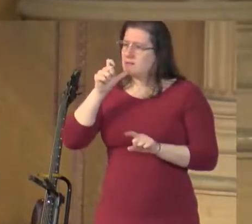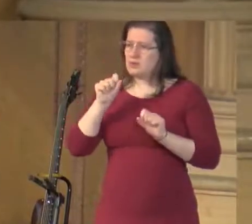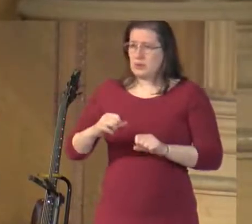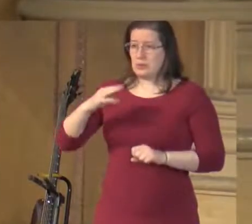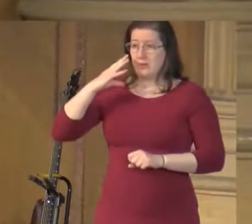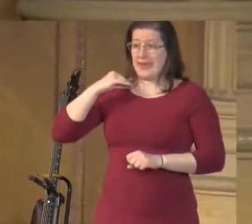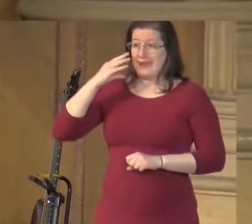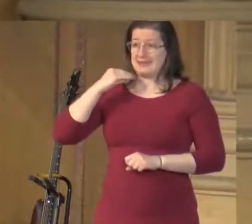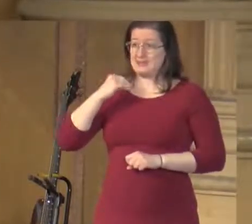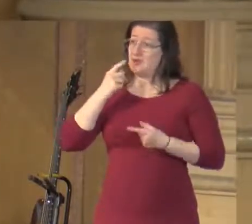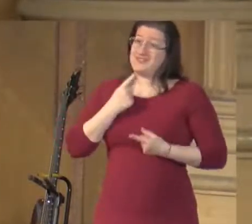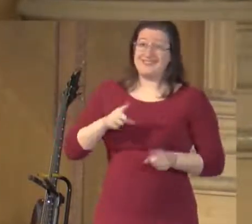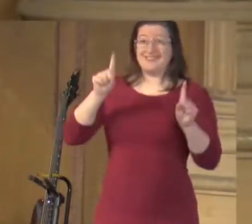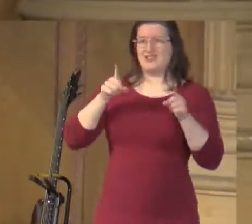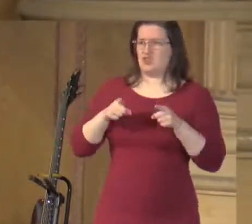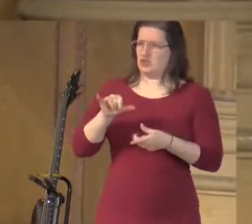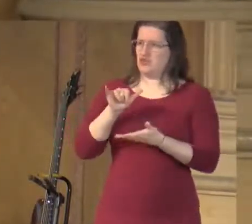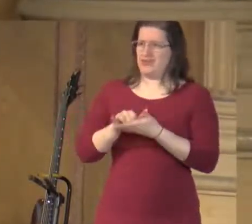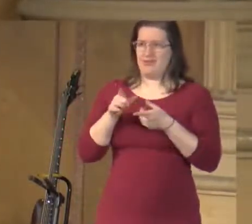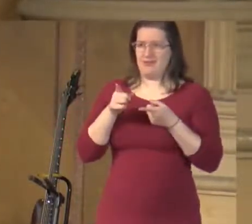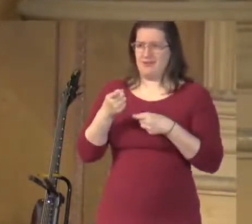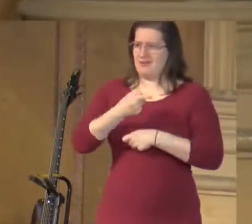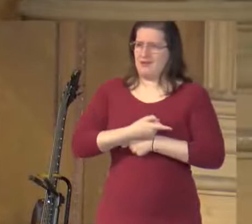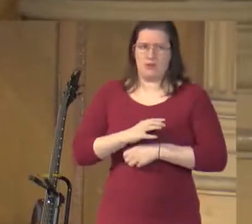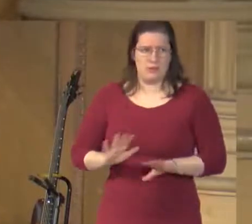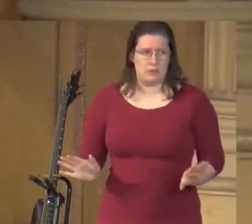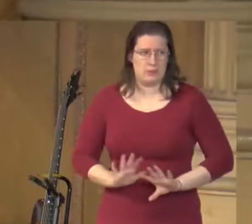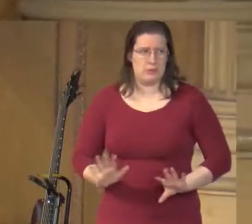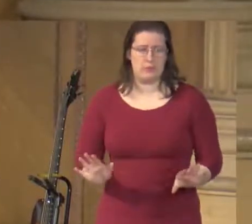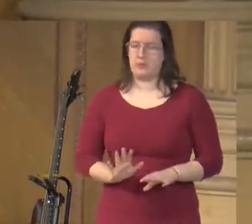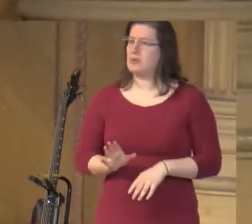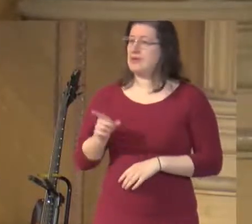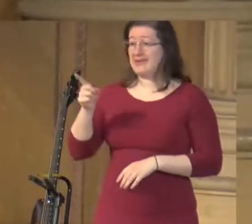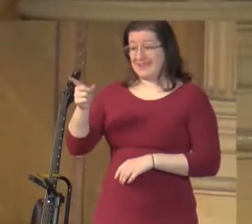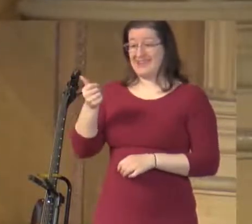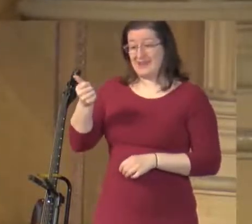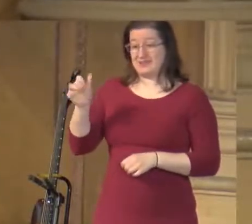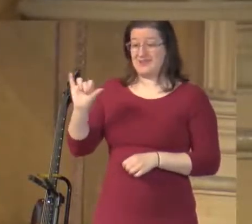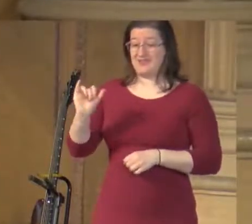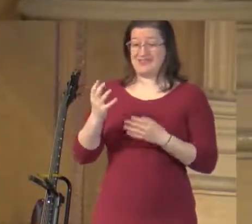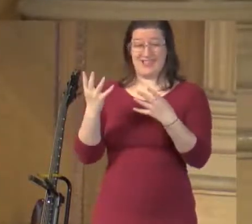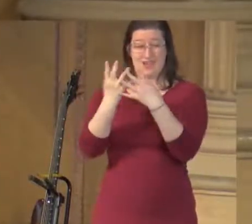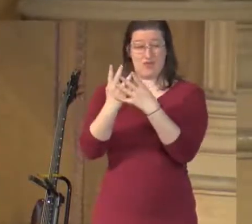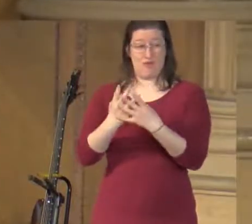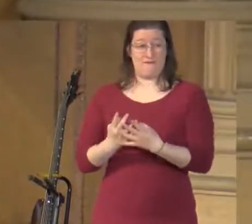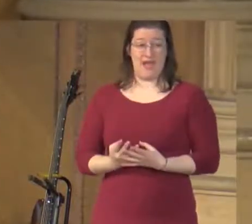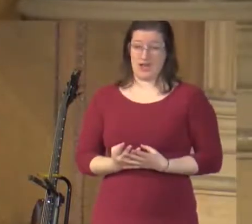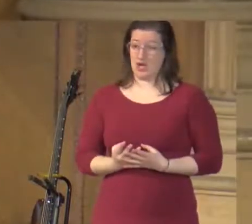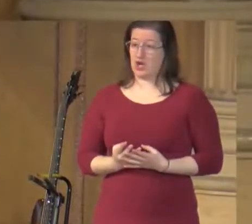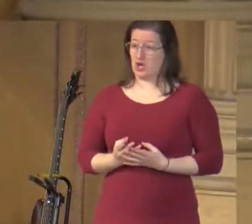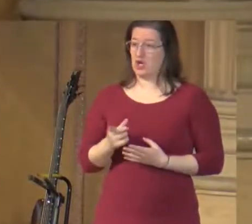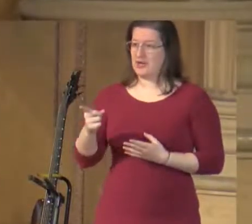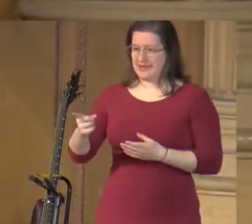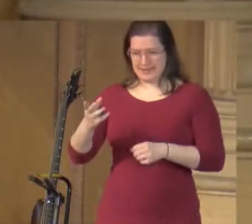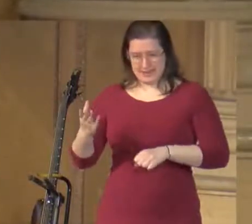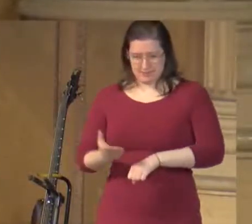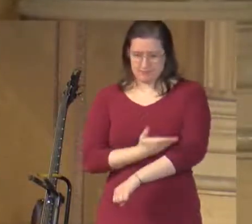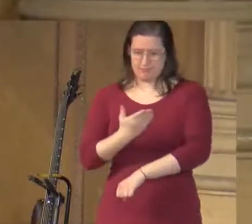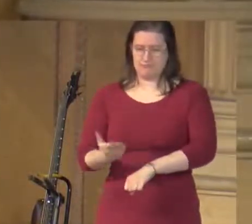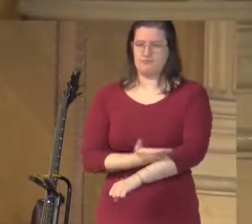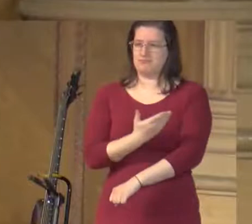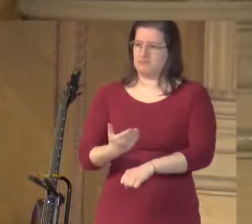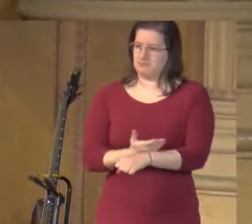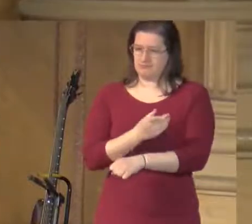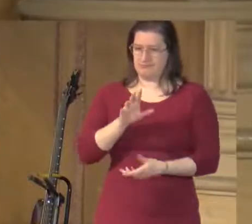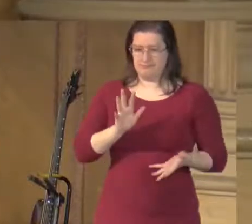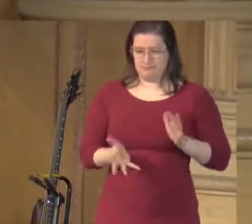his coming and who can stand when he appears for he is like a refiner's fire and like a fuller's soap he will